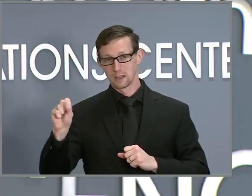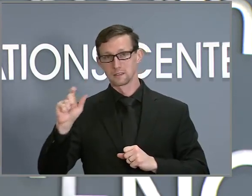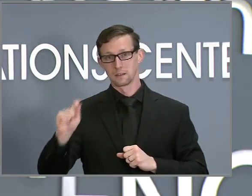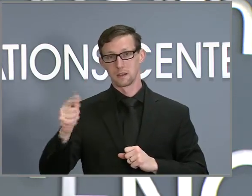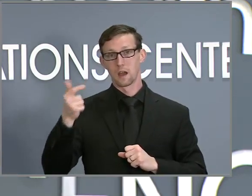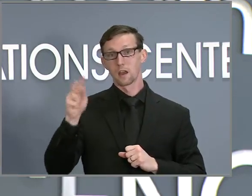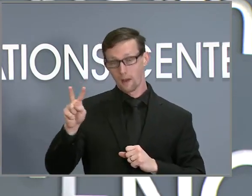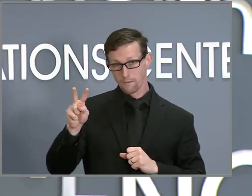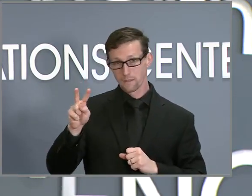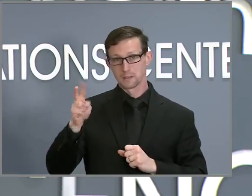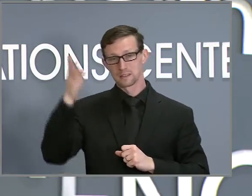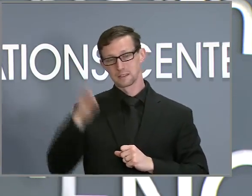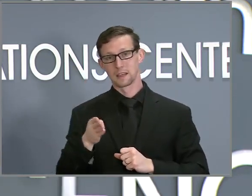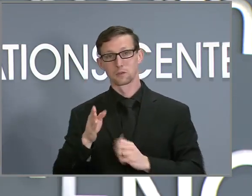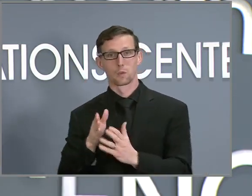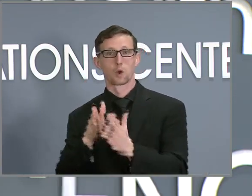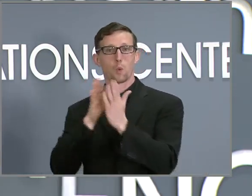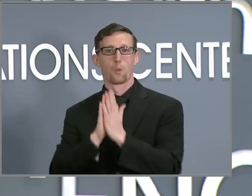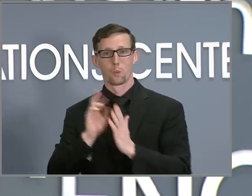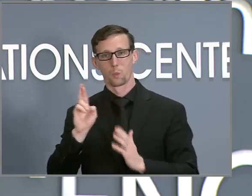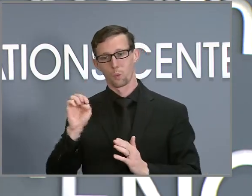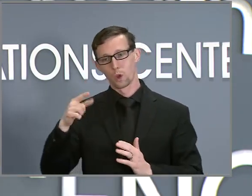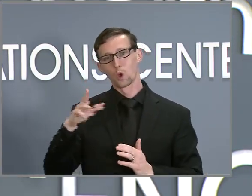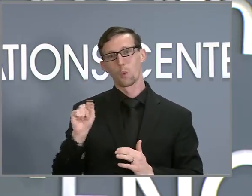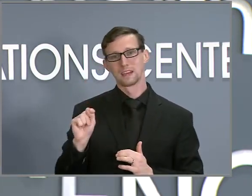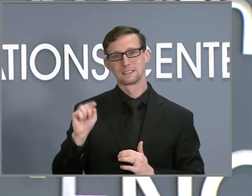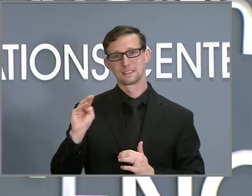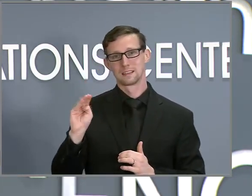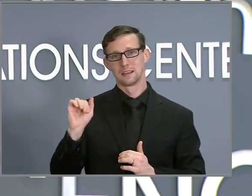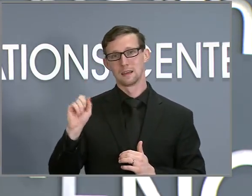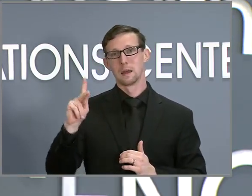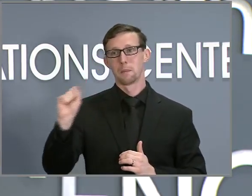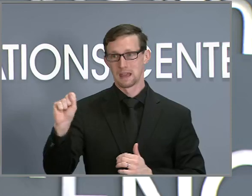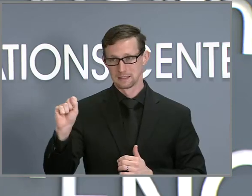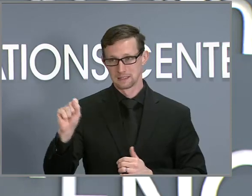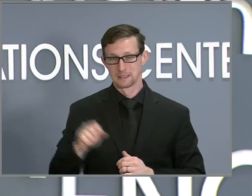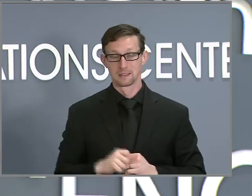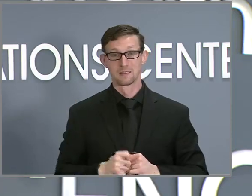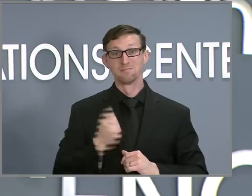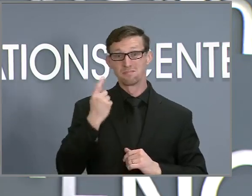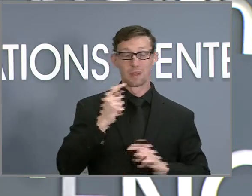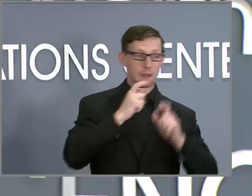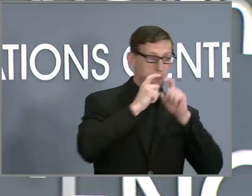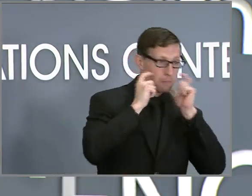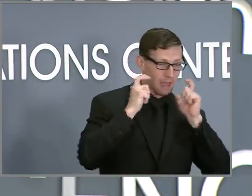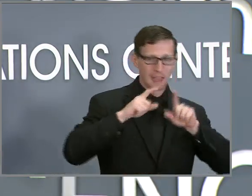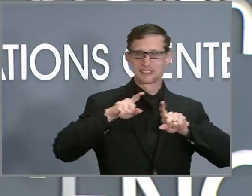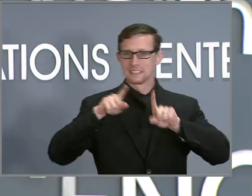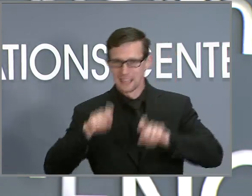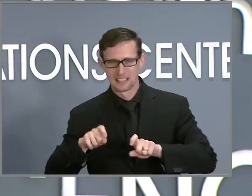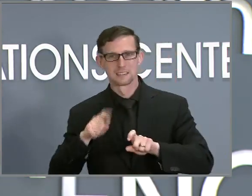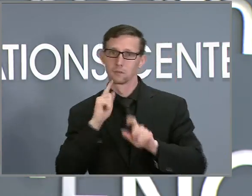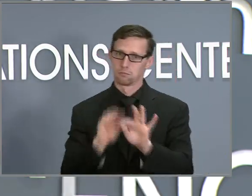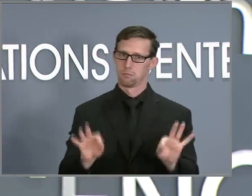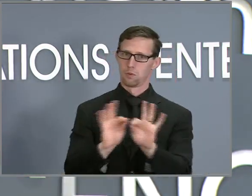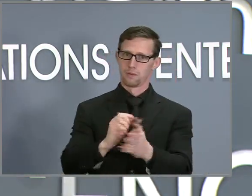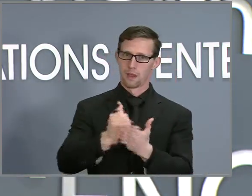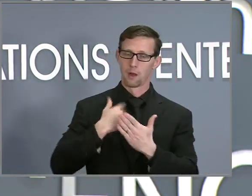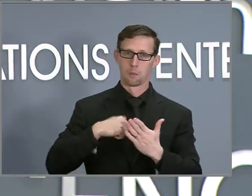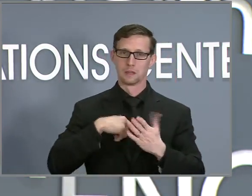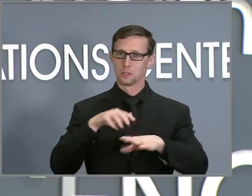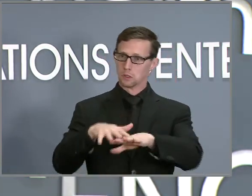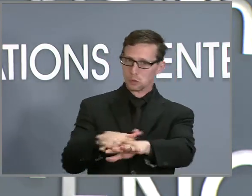Testing and wearing a mask are essential tools in slowing the spread of COVID-19, but the bottom line is that